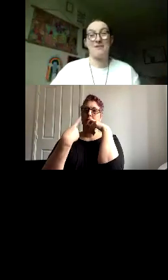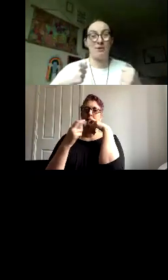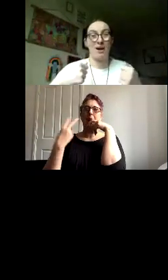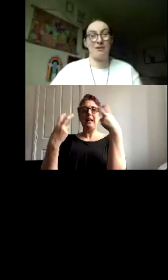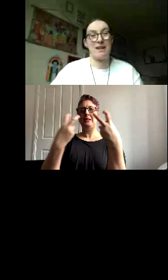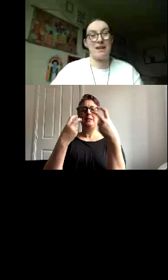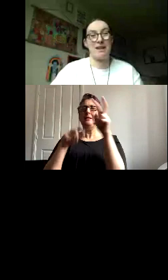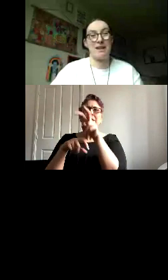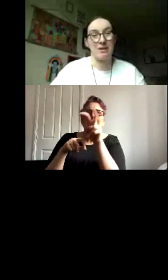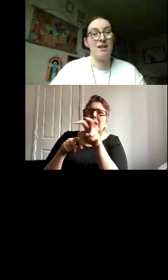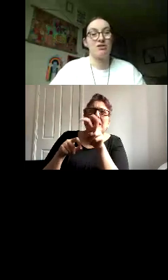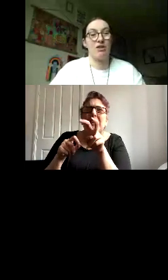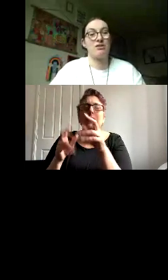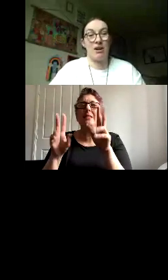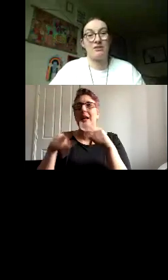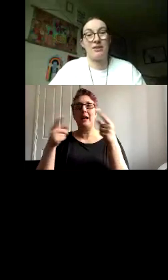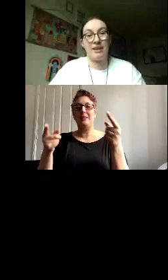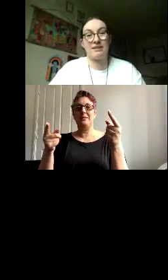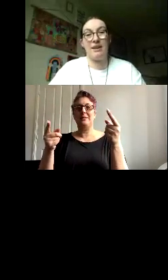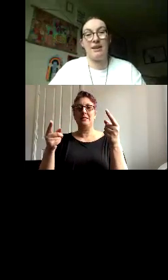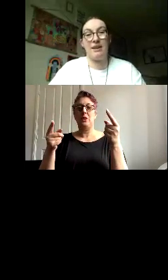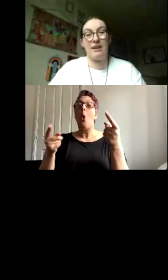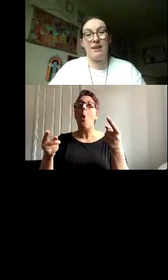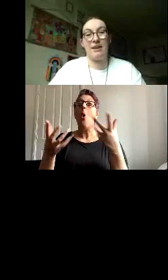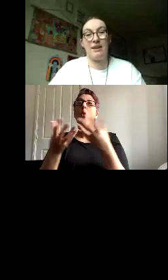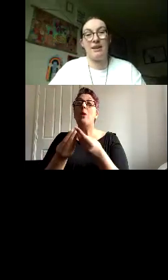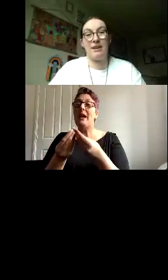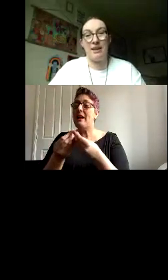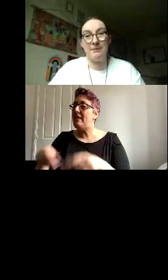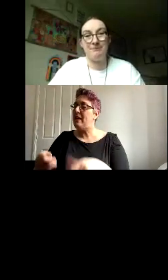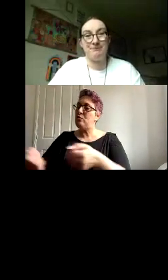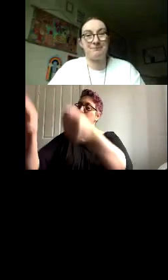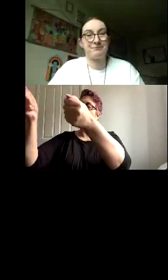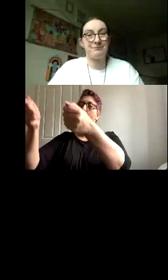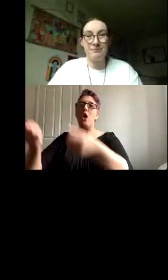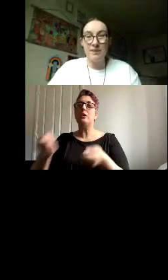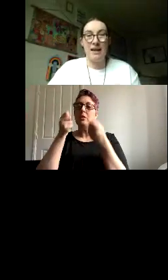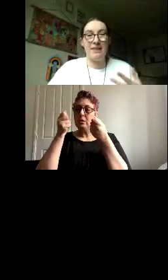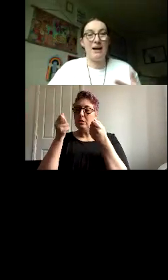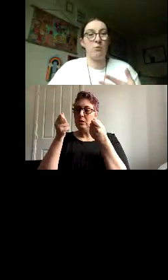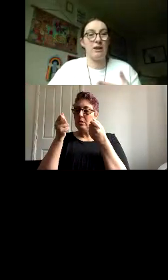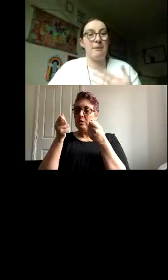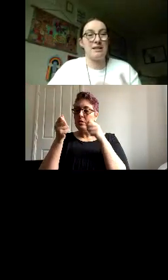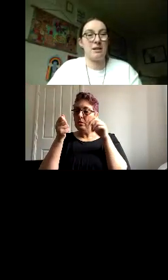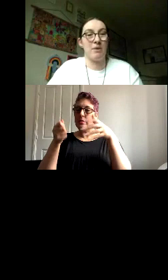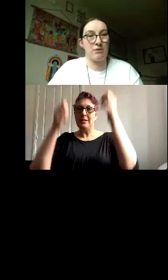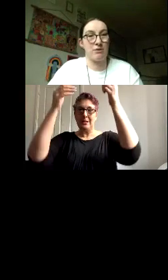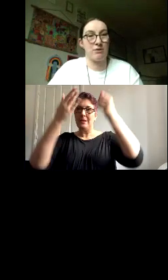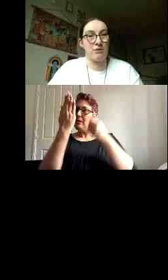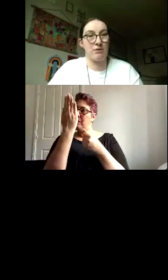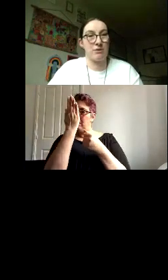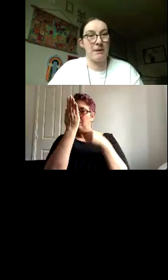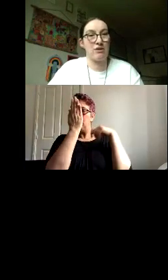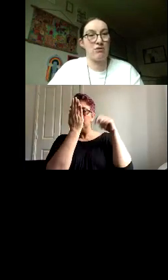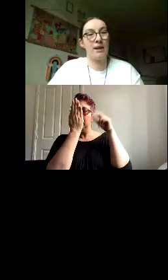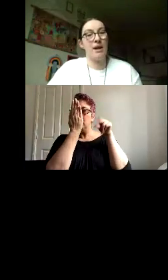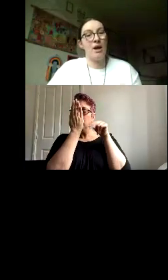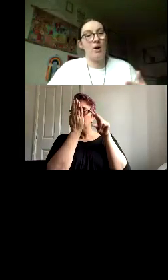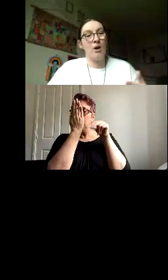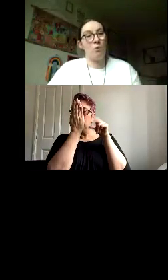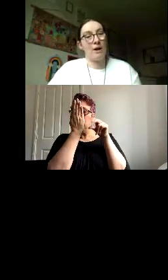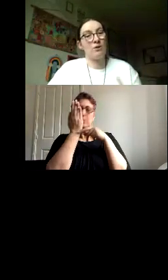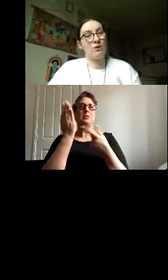people covering their mouth with drug charts and things like that. And that's lip reading or speech reading.